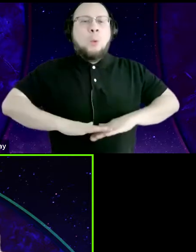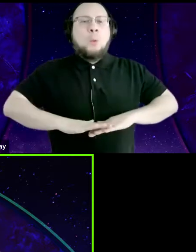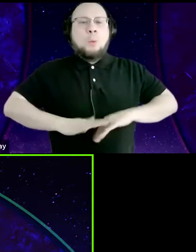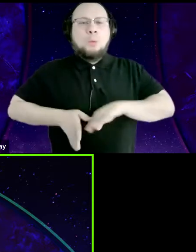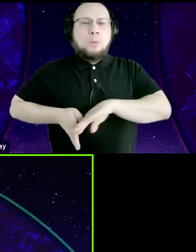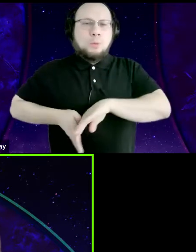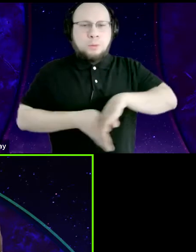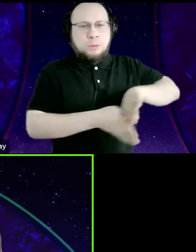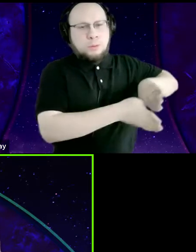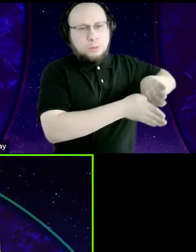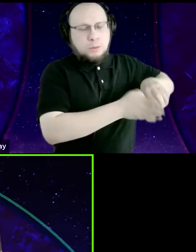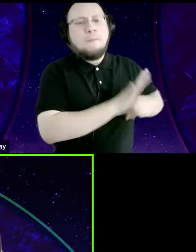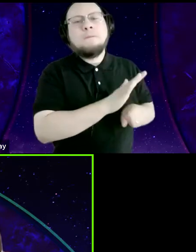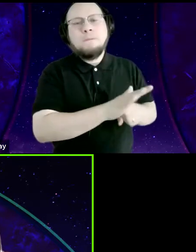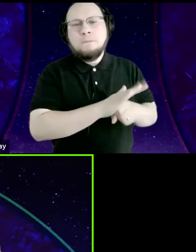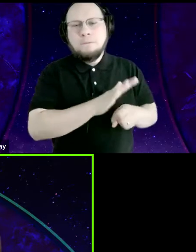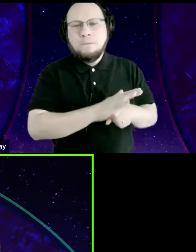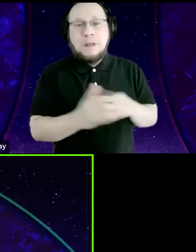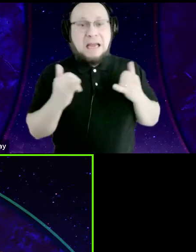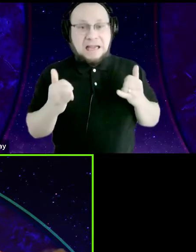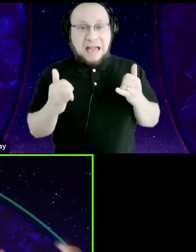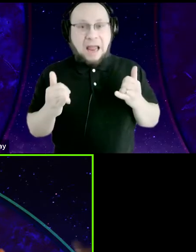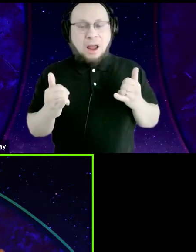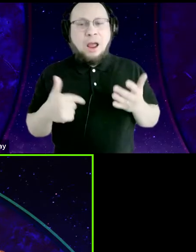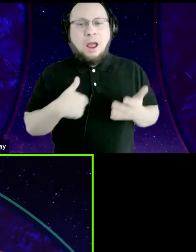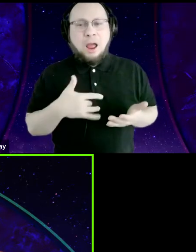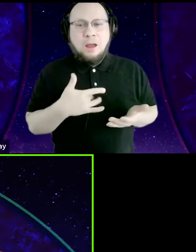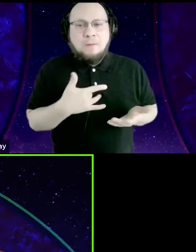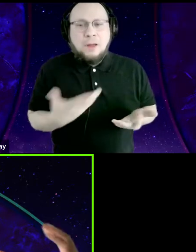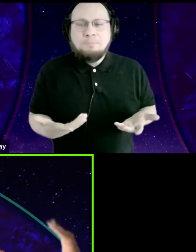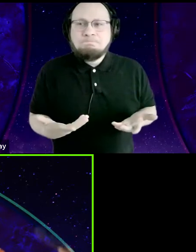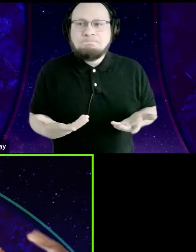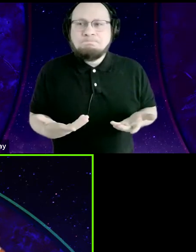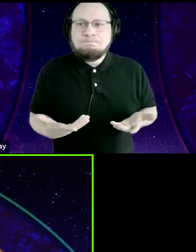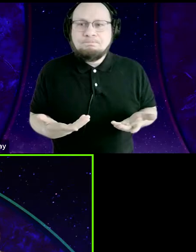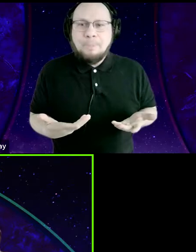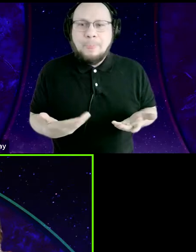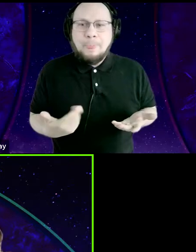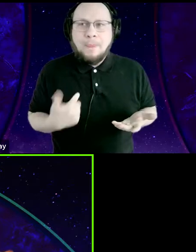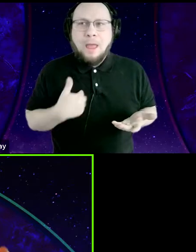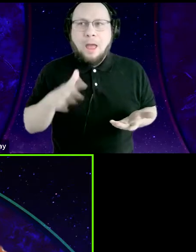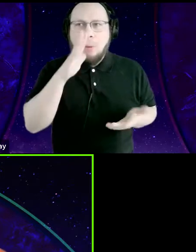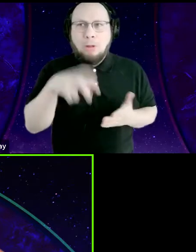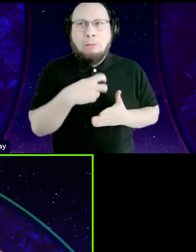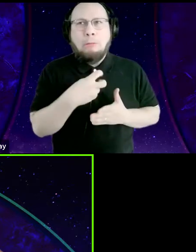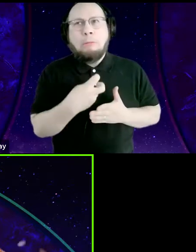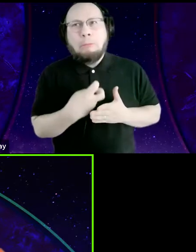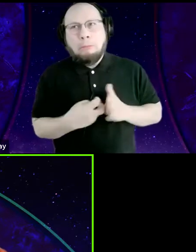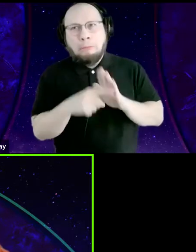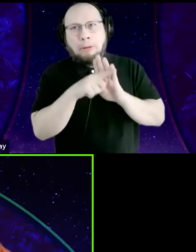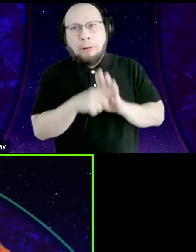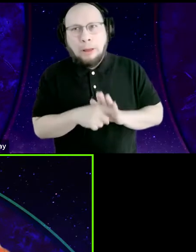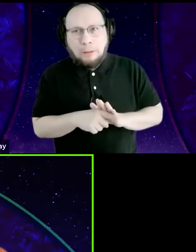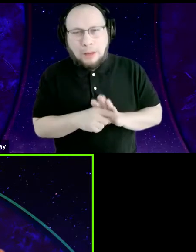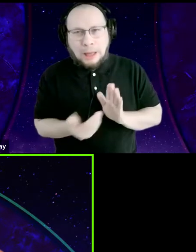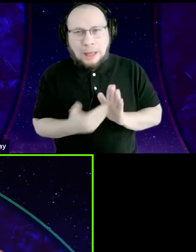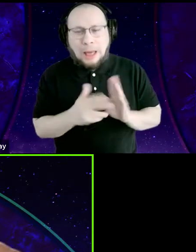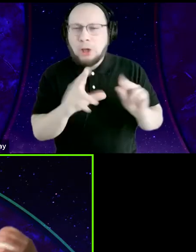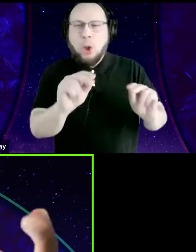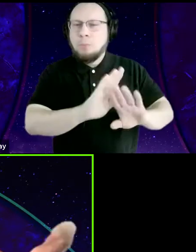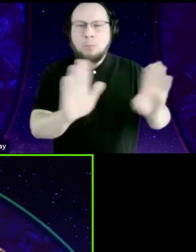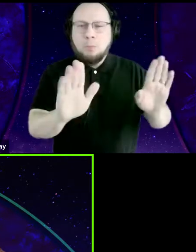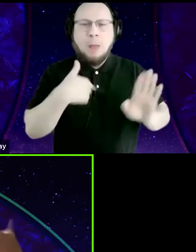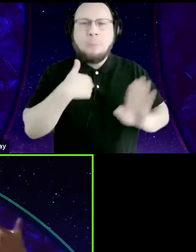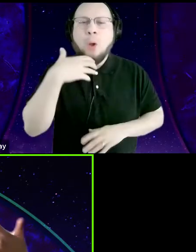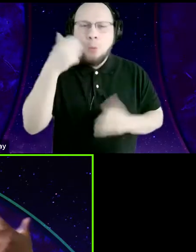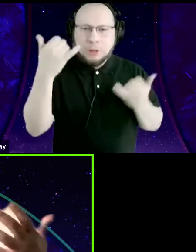since I've gotten to this other side, I've realized I'm actually never going to be at that place again because I'm now older, because the world is different.